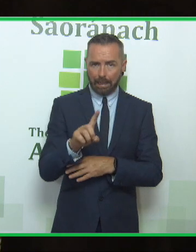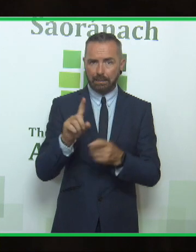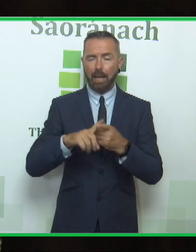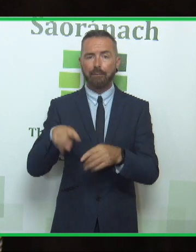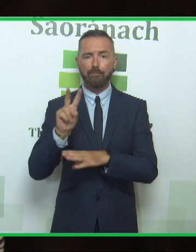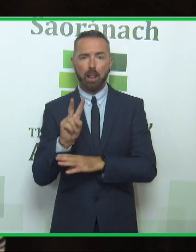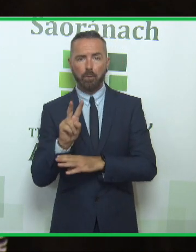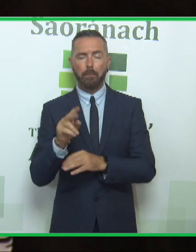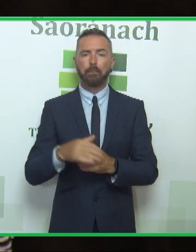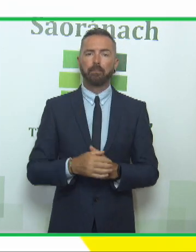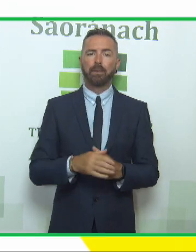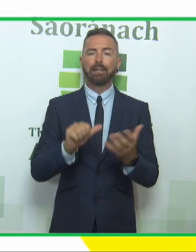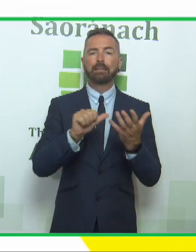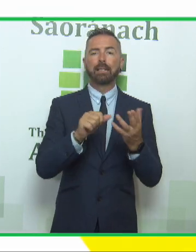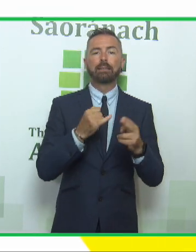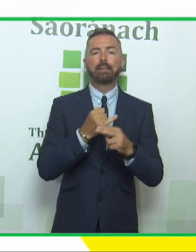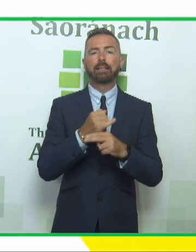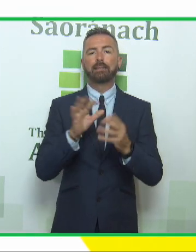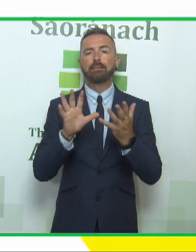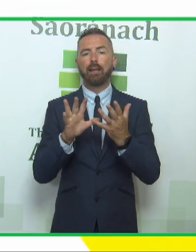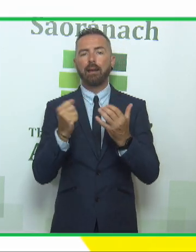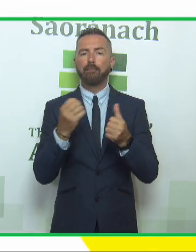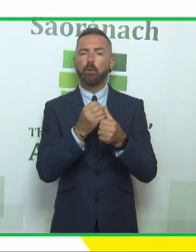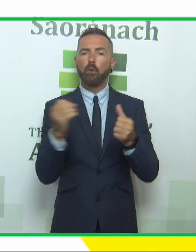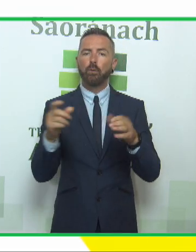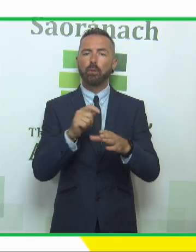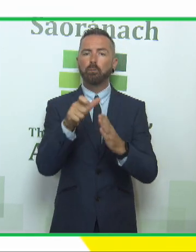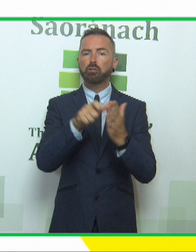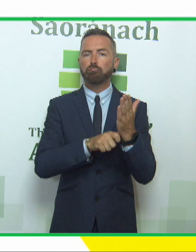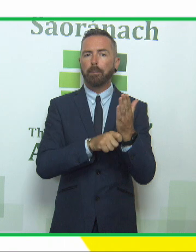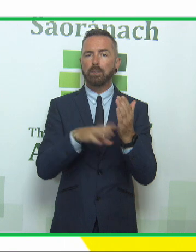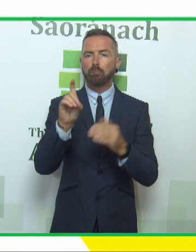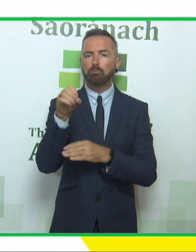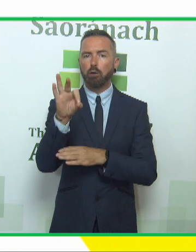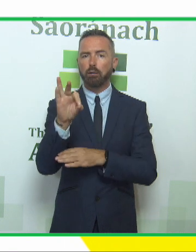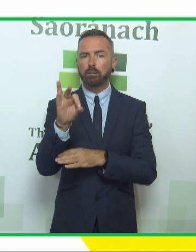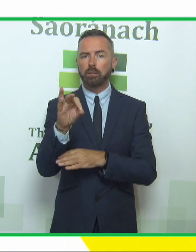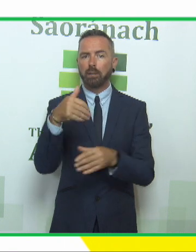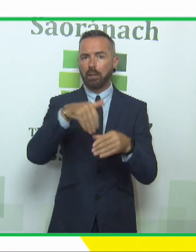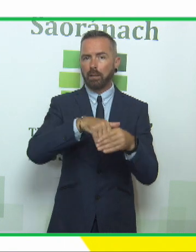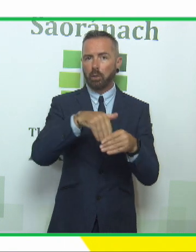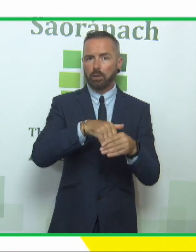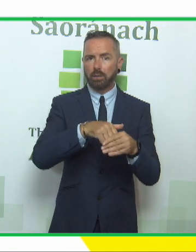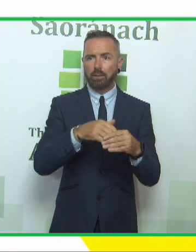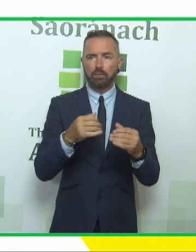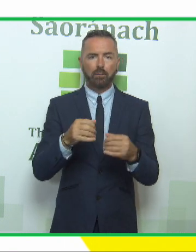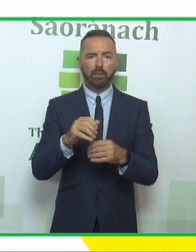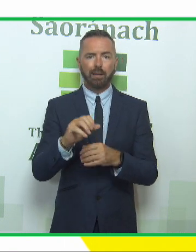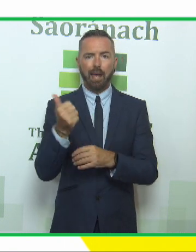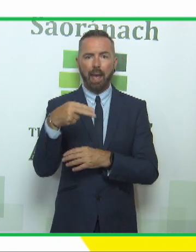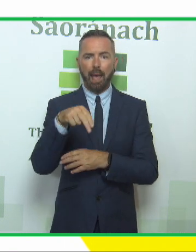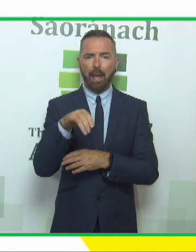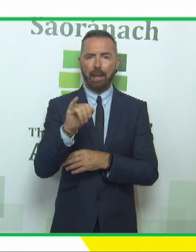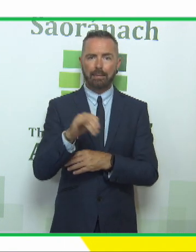almost 6 in 10 had other prescription drugs implicated, most commonly antidepressants or antiepileptics, for